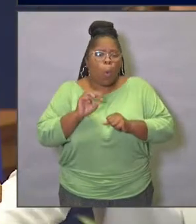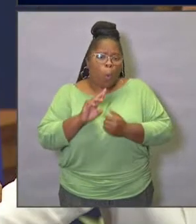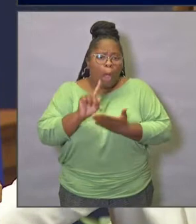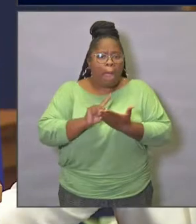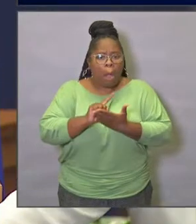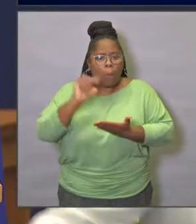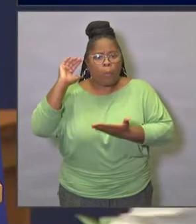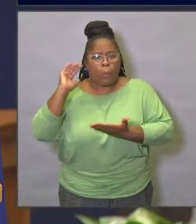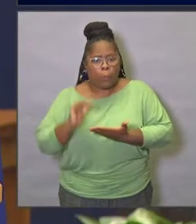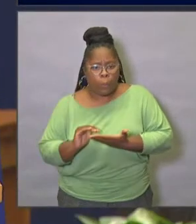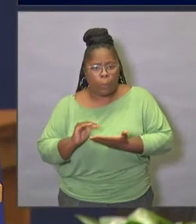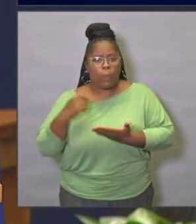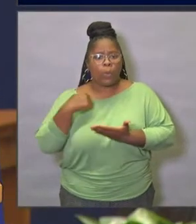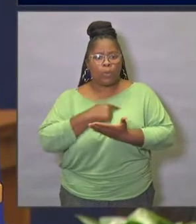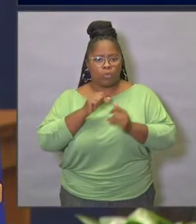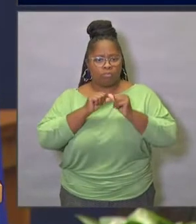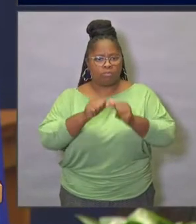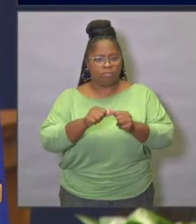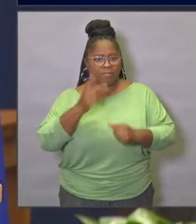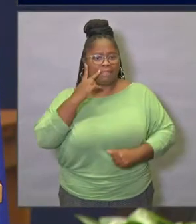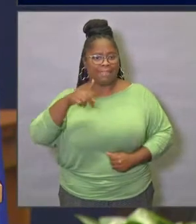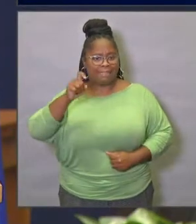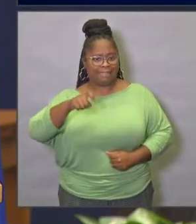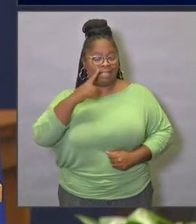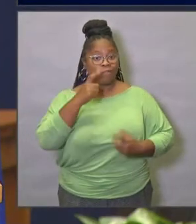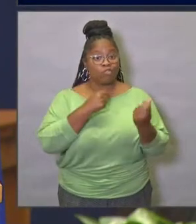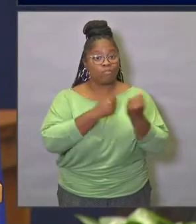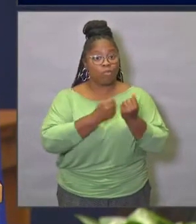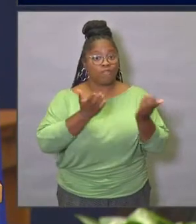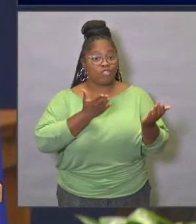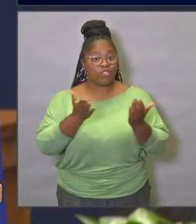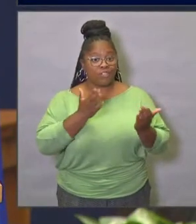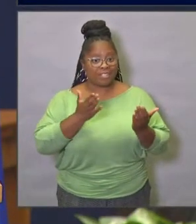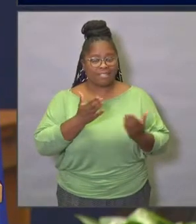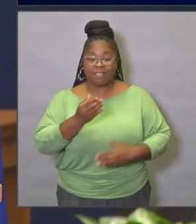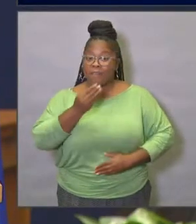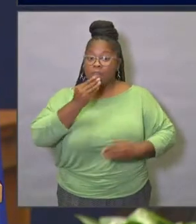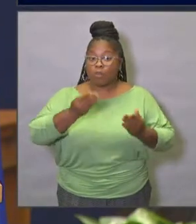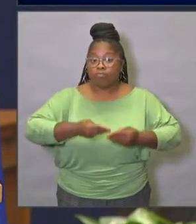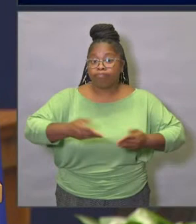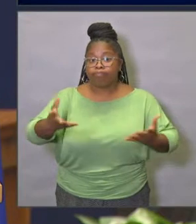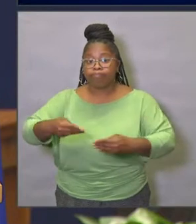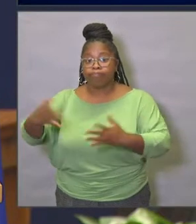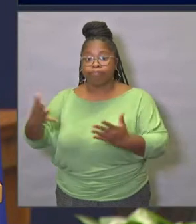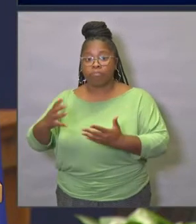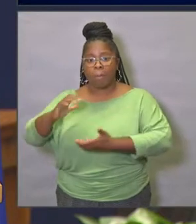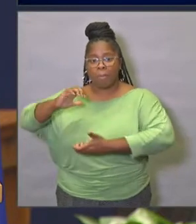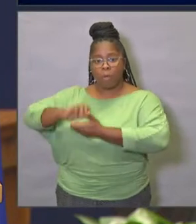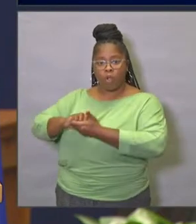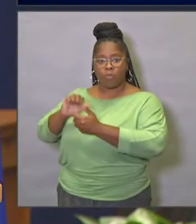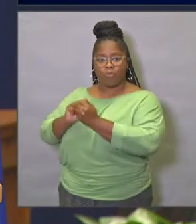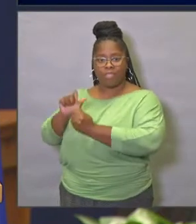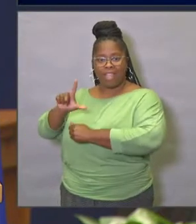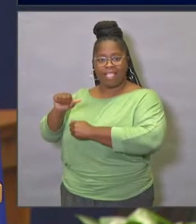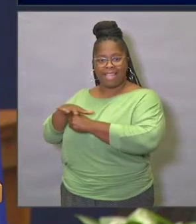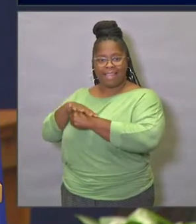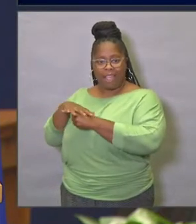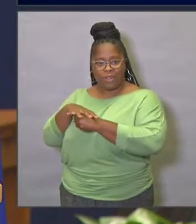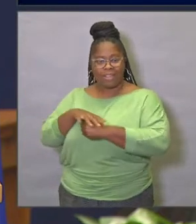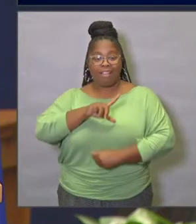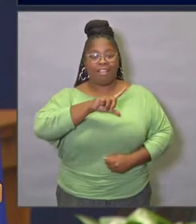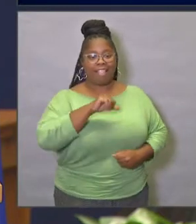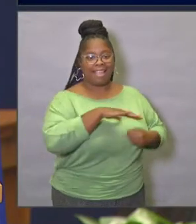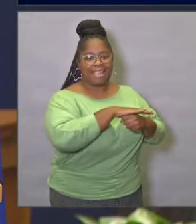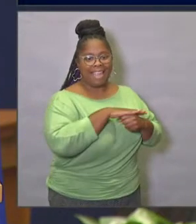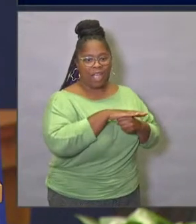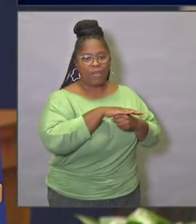continue to see a need for supportive services and assistance. Our food distribution and partnership between the county and the Los Angeles County